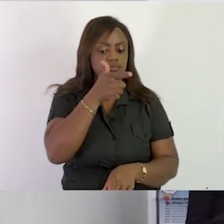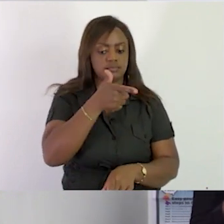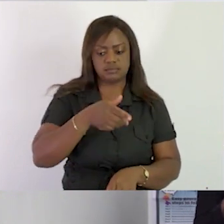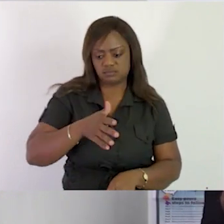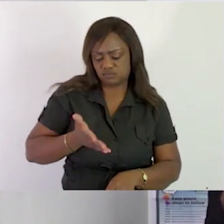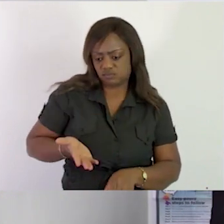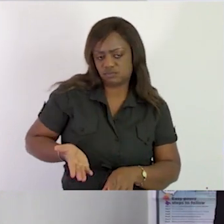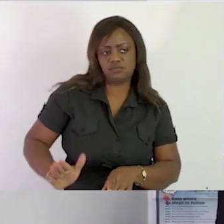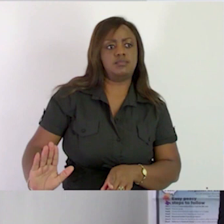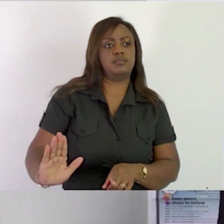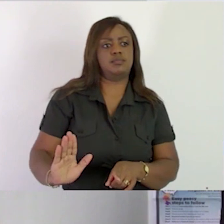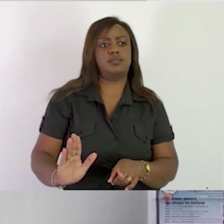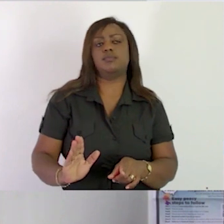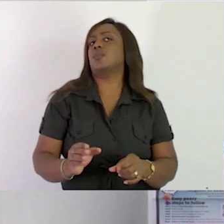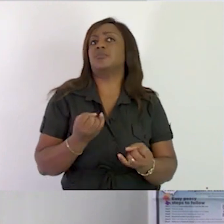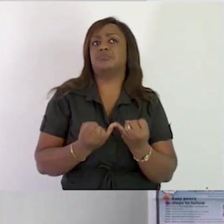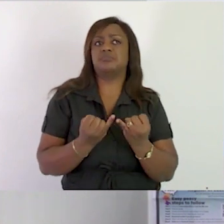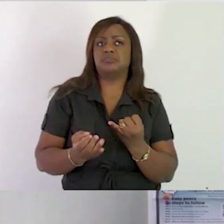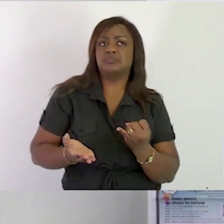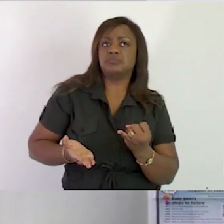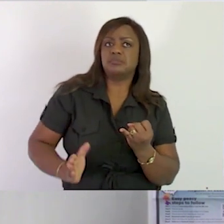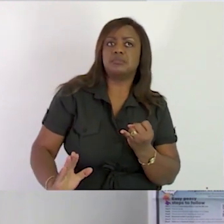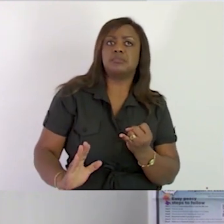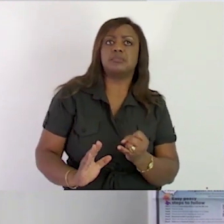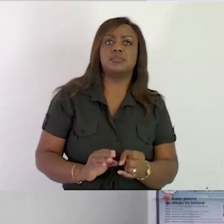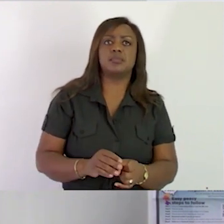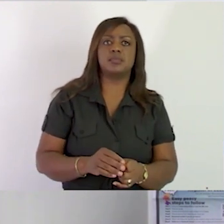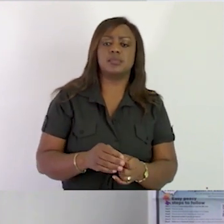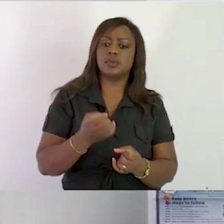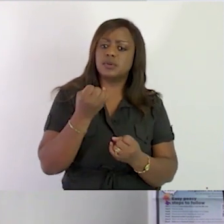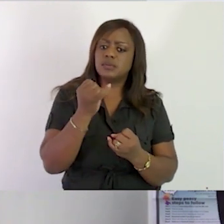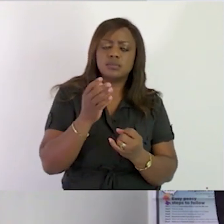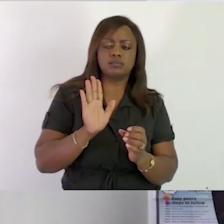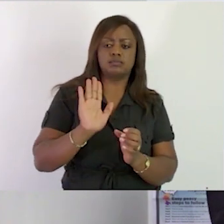to say no to sex. To all the sexual